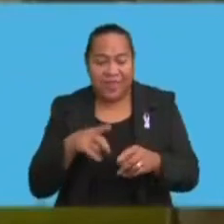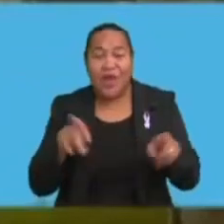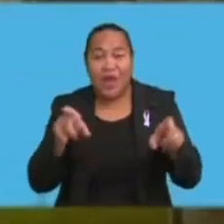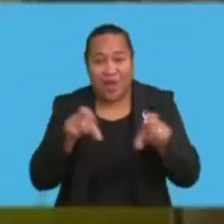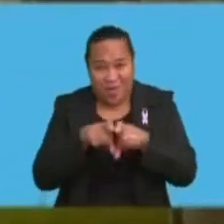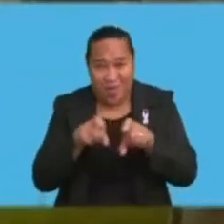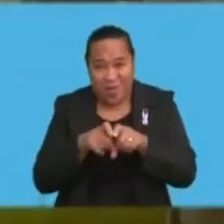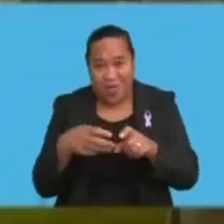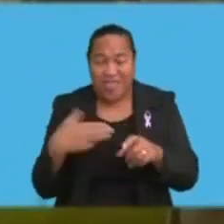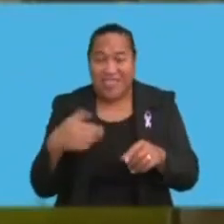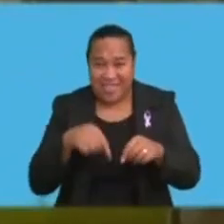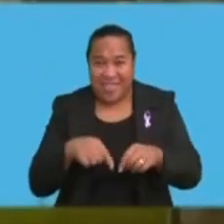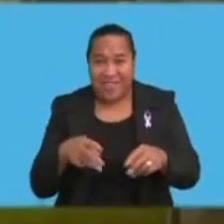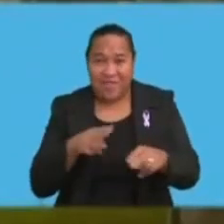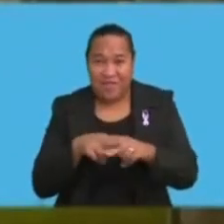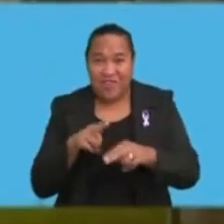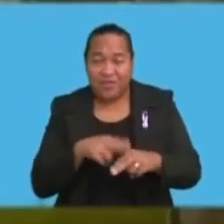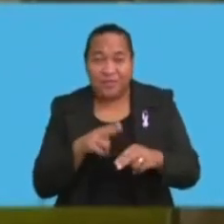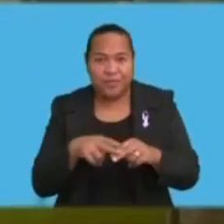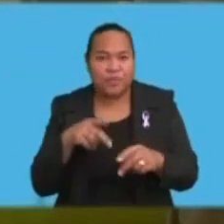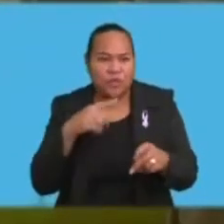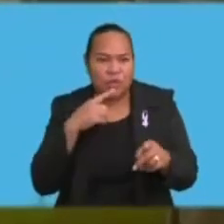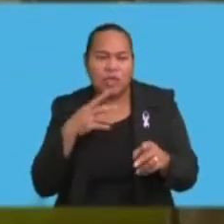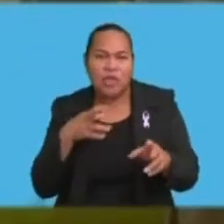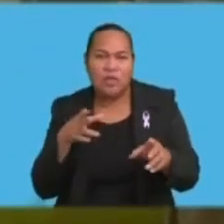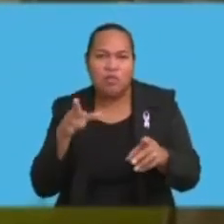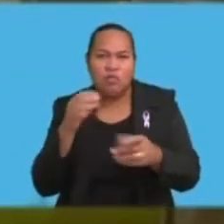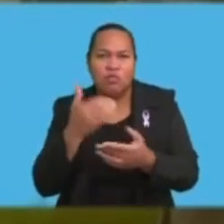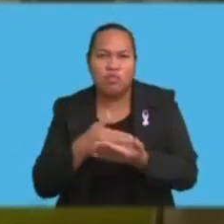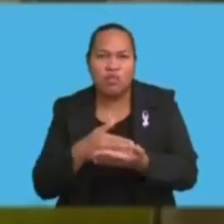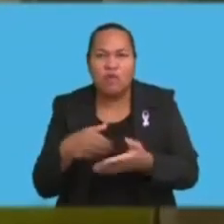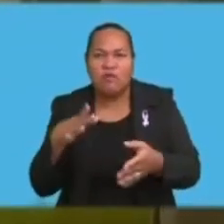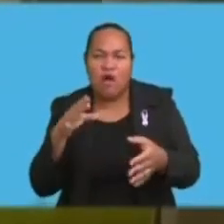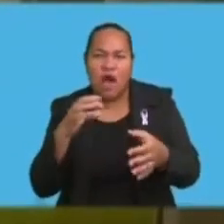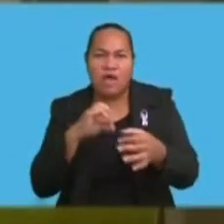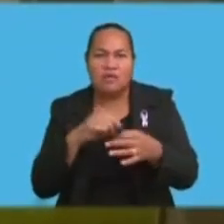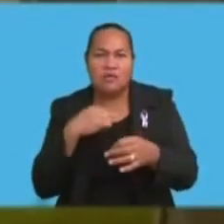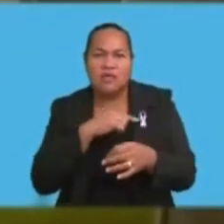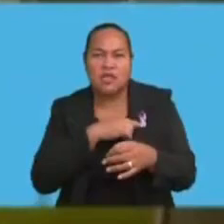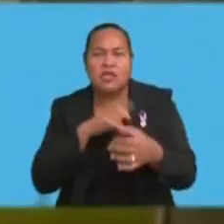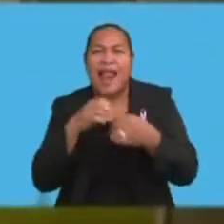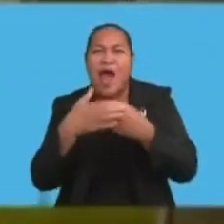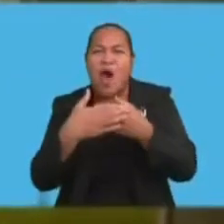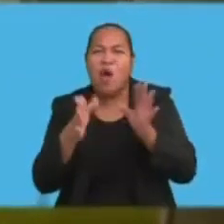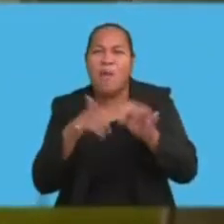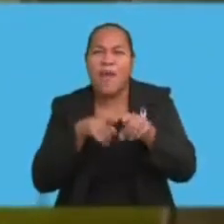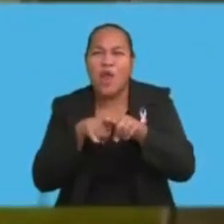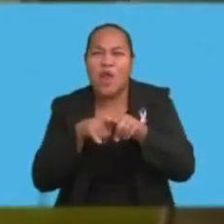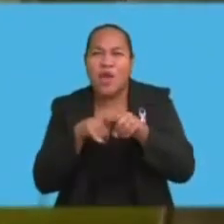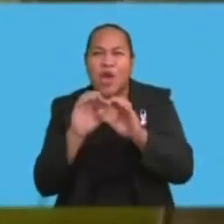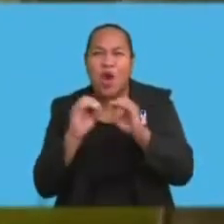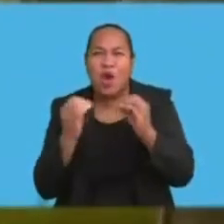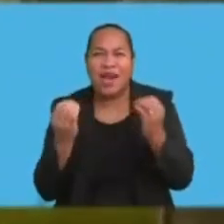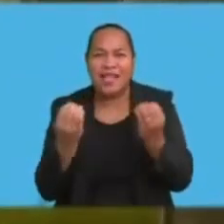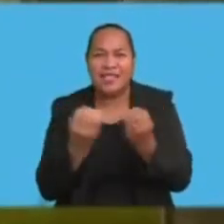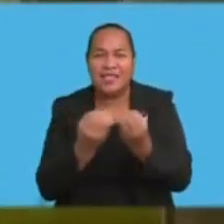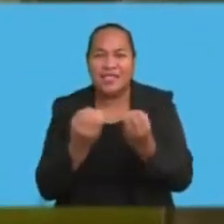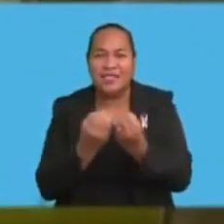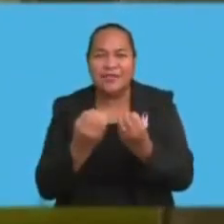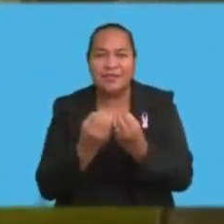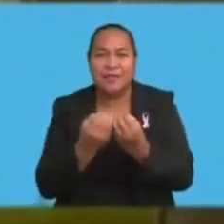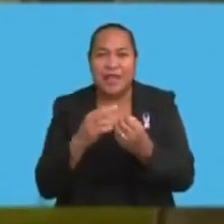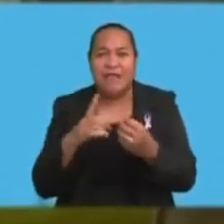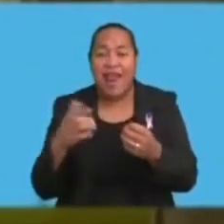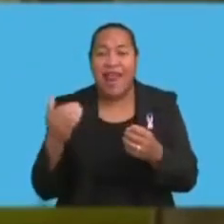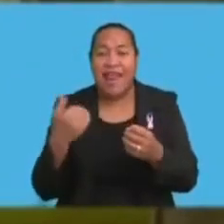also approved for us to join COL, which is the Commonwealth Open Learning Organization, which carries out life